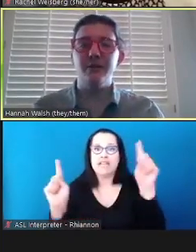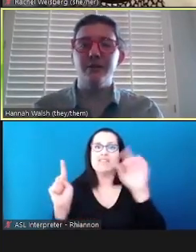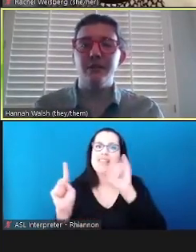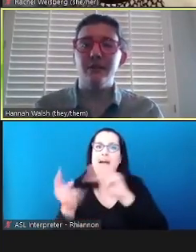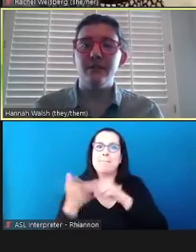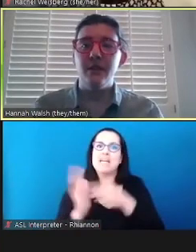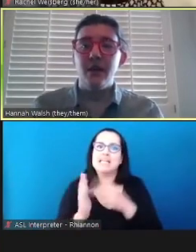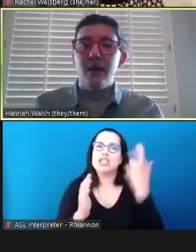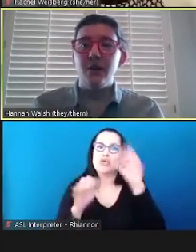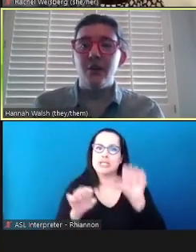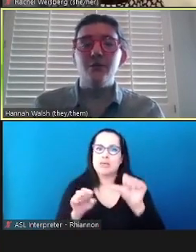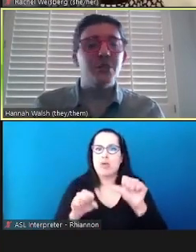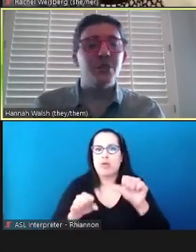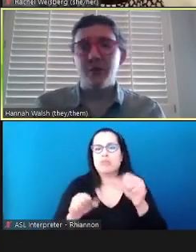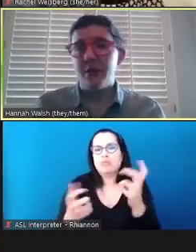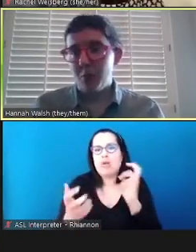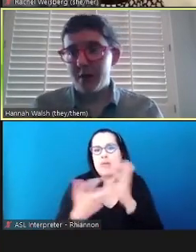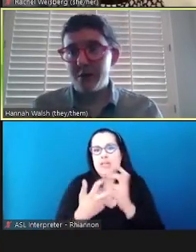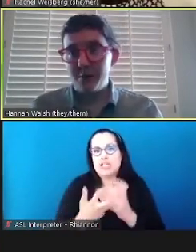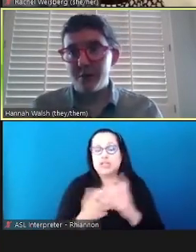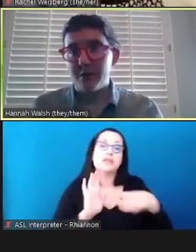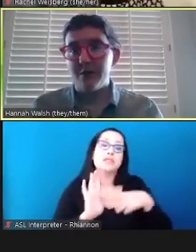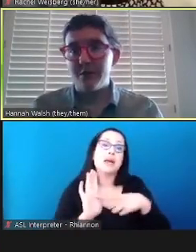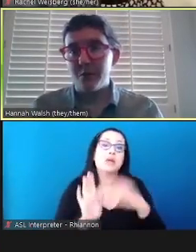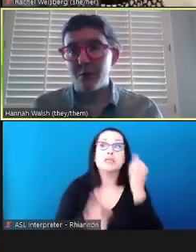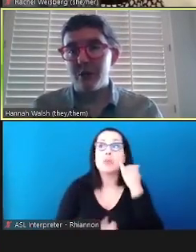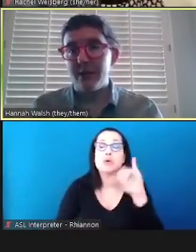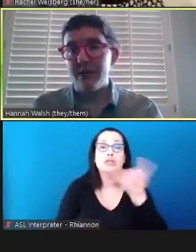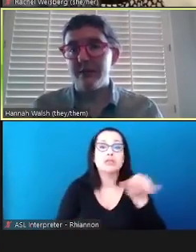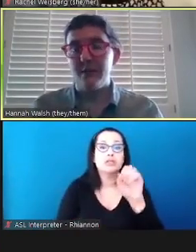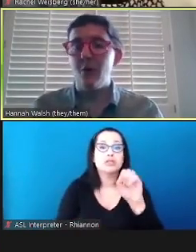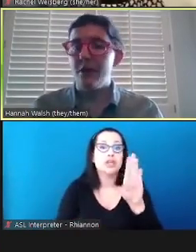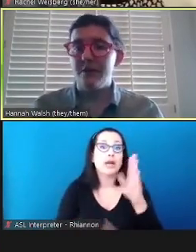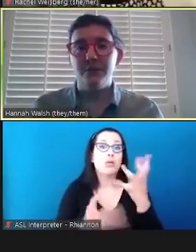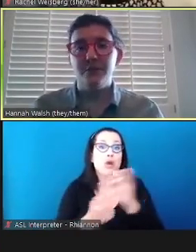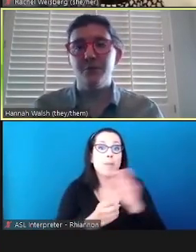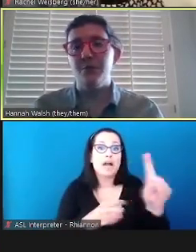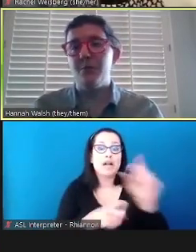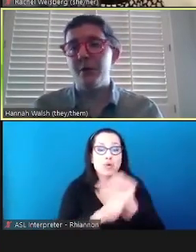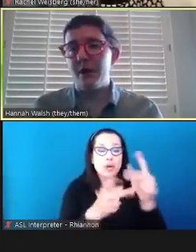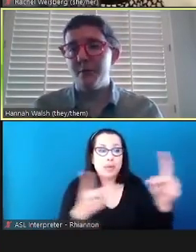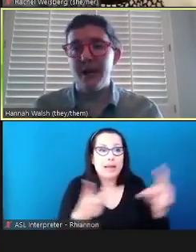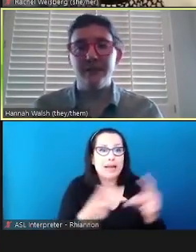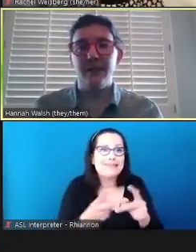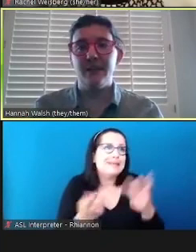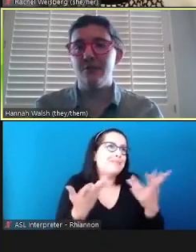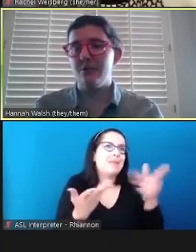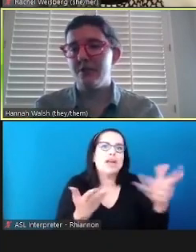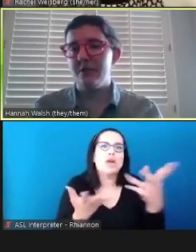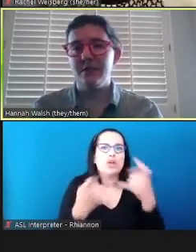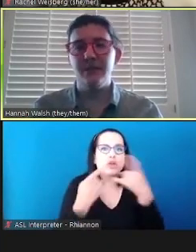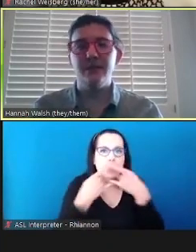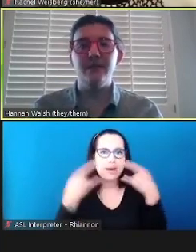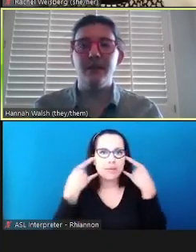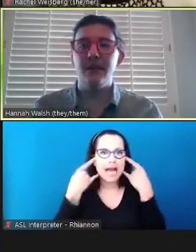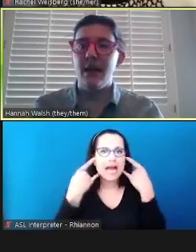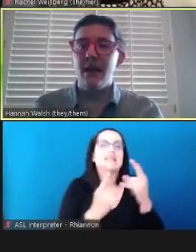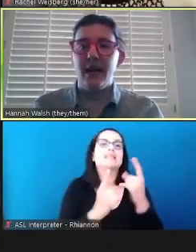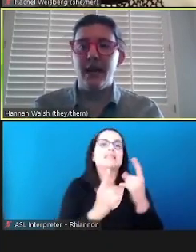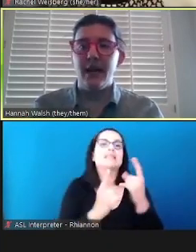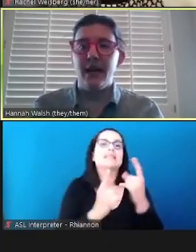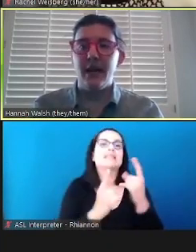if, for instance, Jacob really wanted to return to the workplace and wanted to wear a mask and social distance